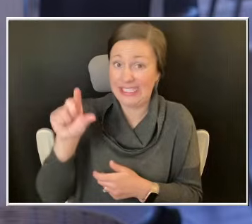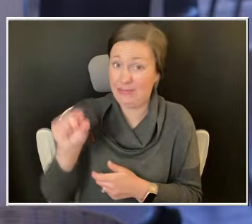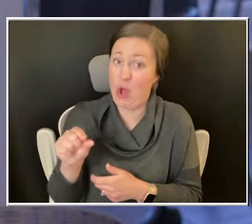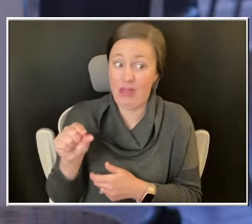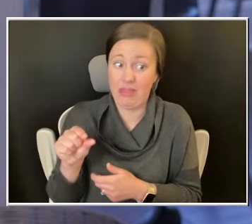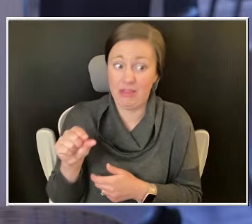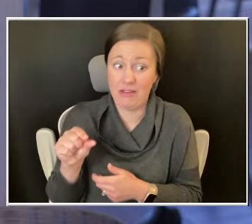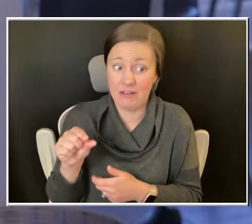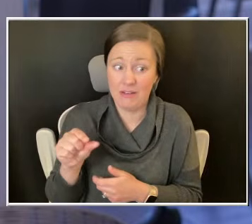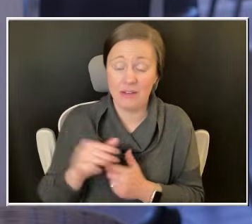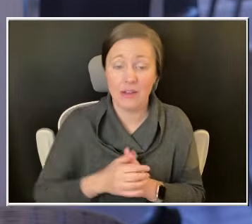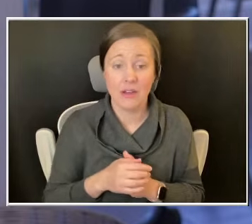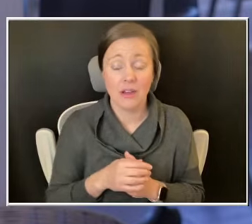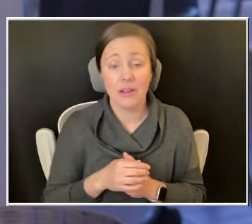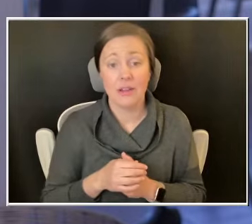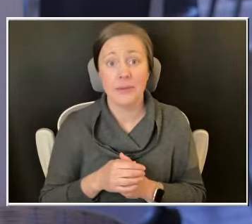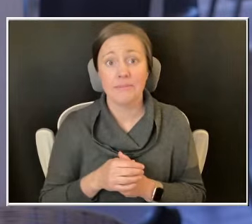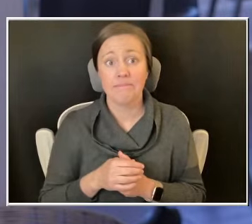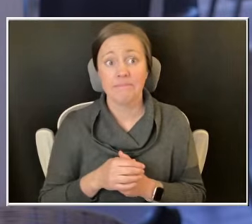I just feel that.